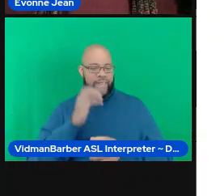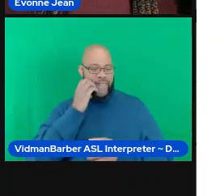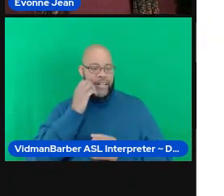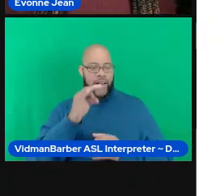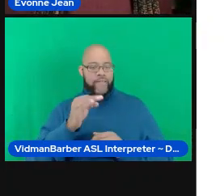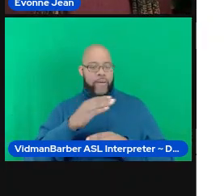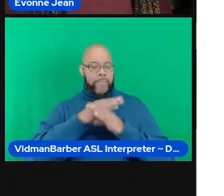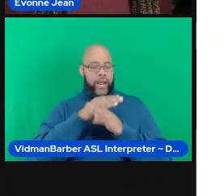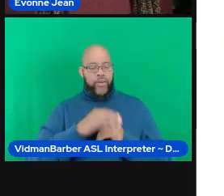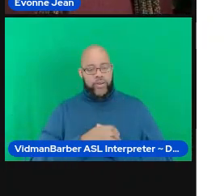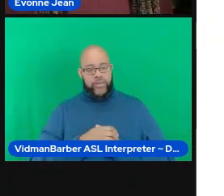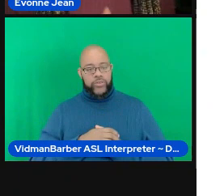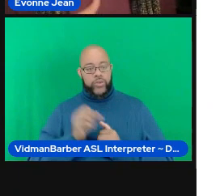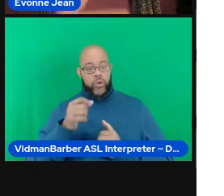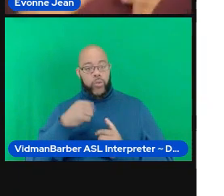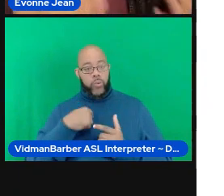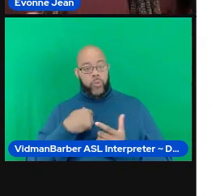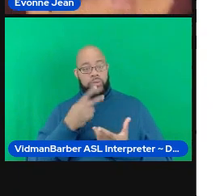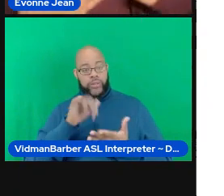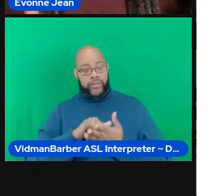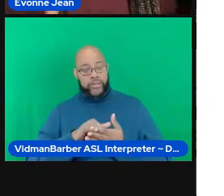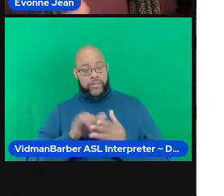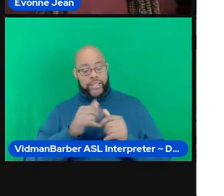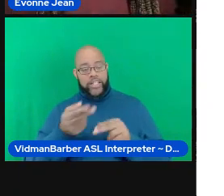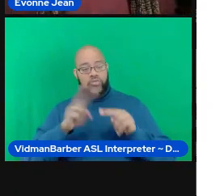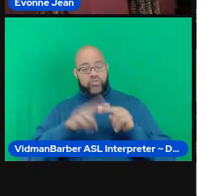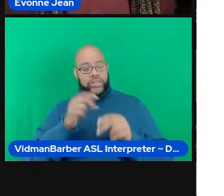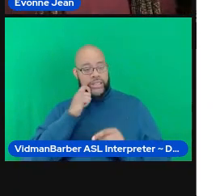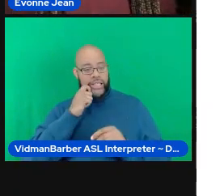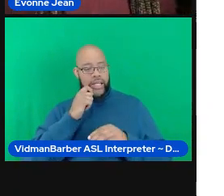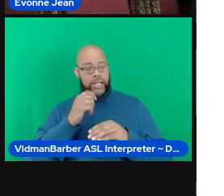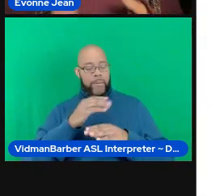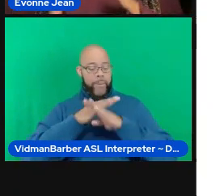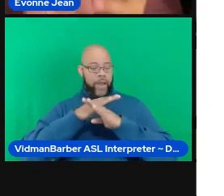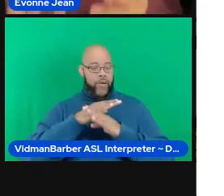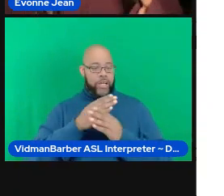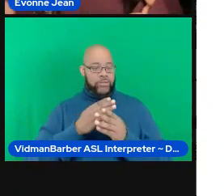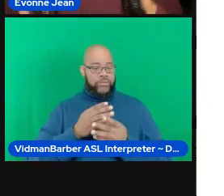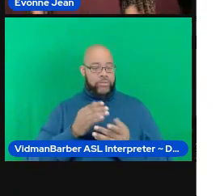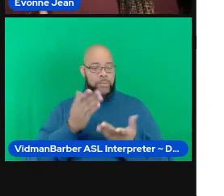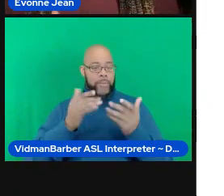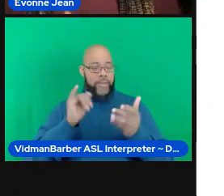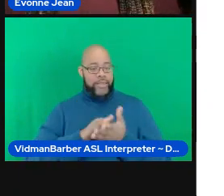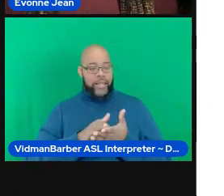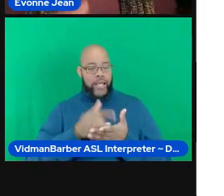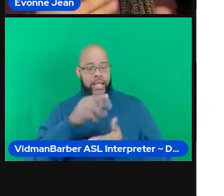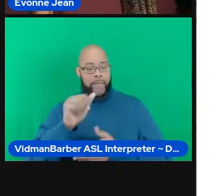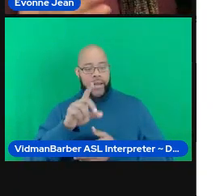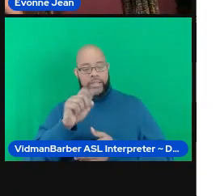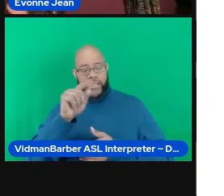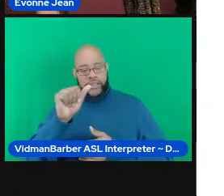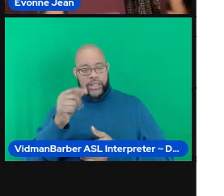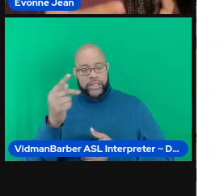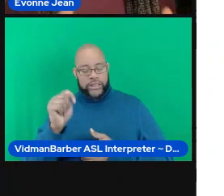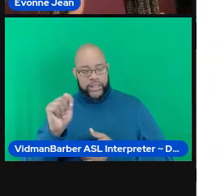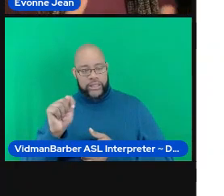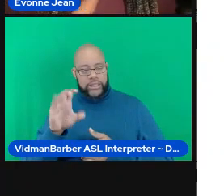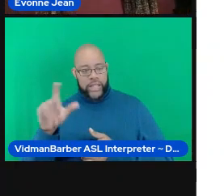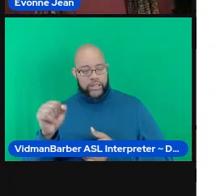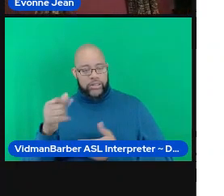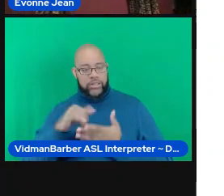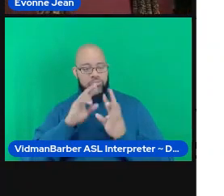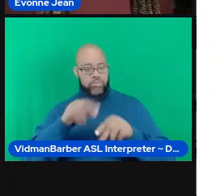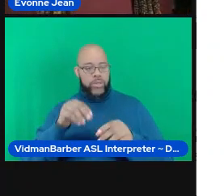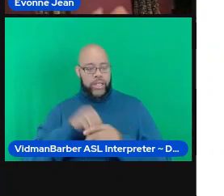barrier. So we next hypothesized that there's an increase in skin barrier integrity that may be mediated by gamma delta T cells, as gamma delta T cells have been reported in